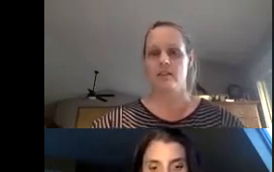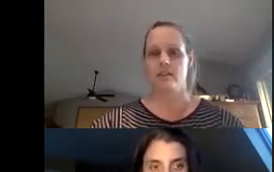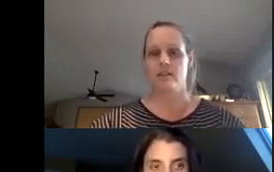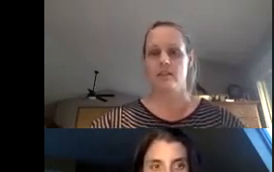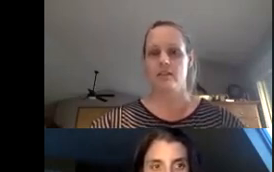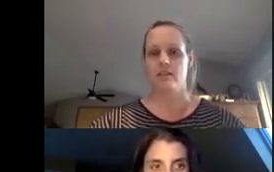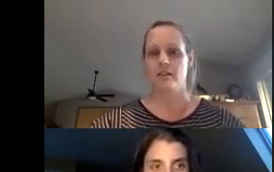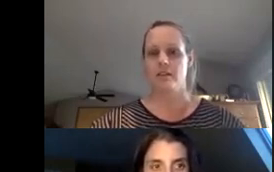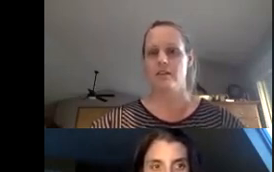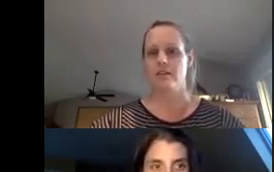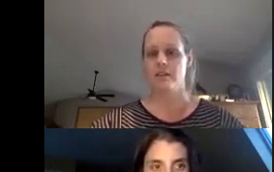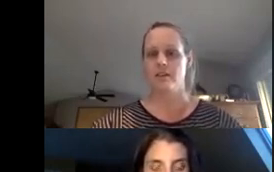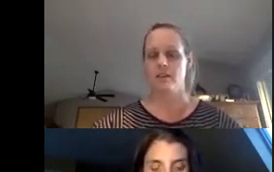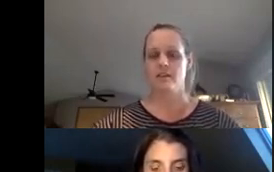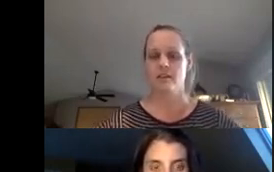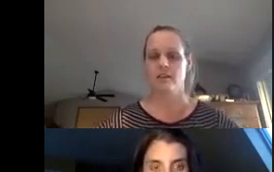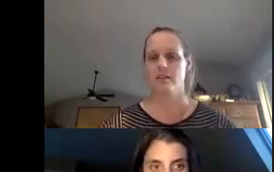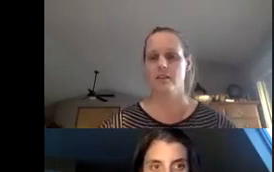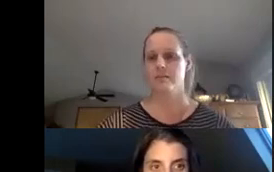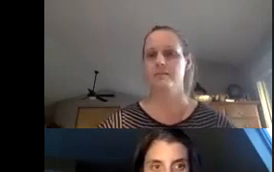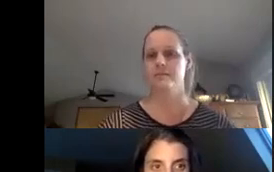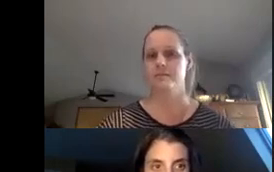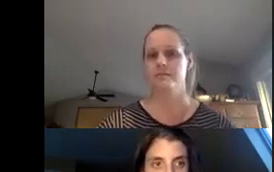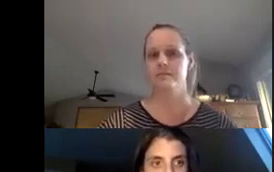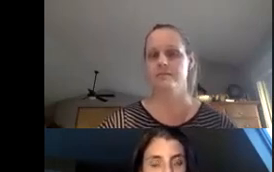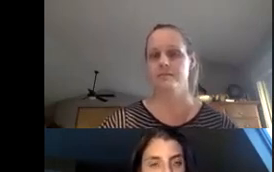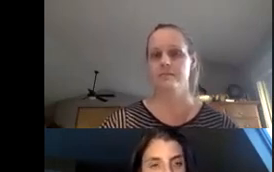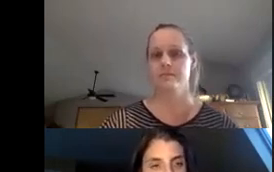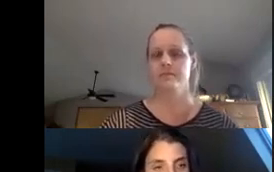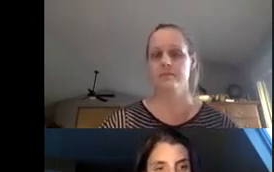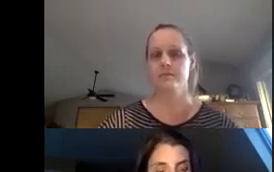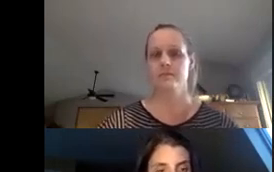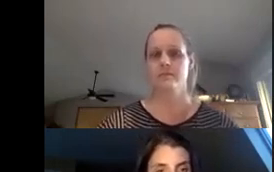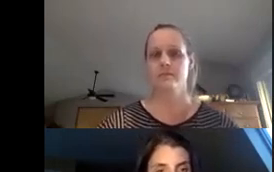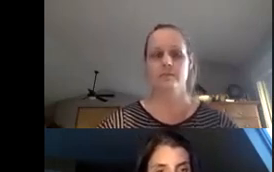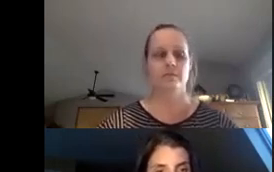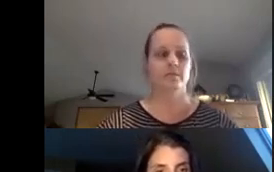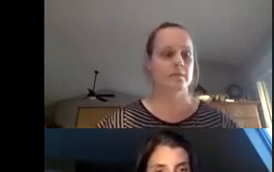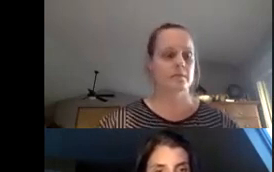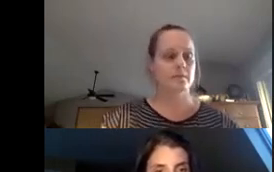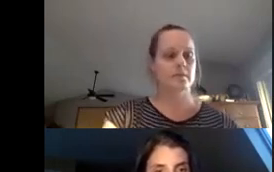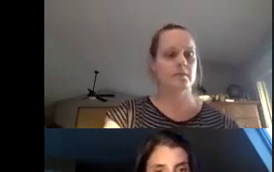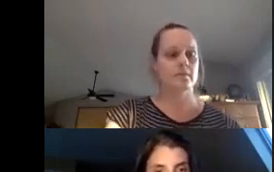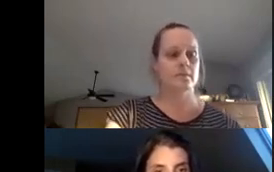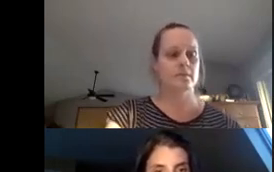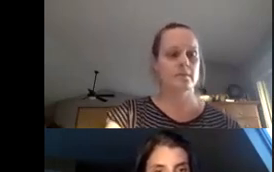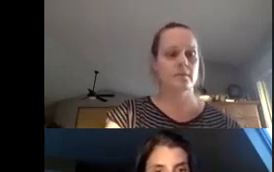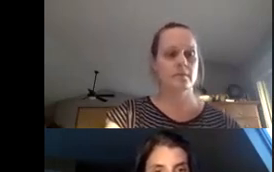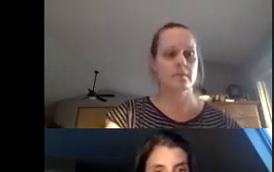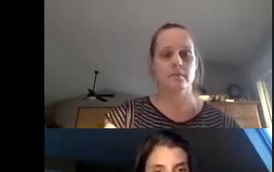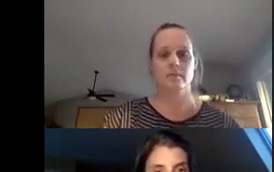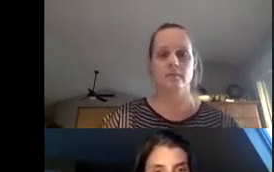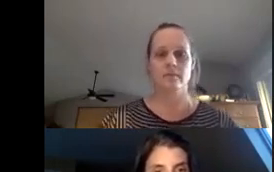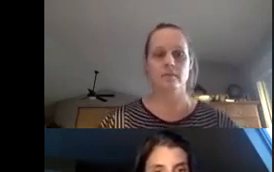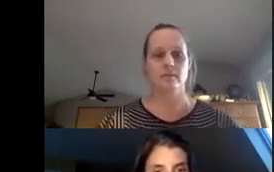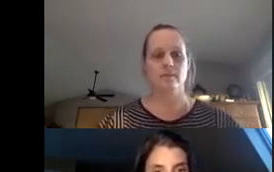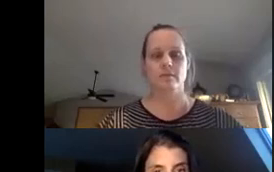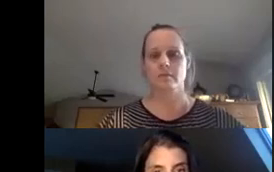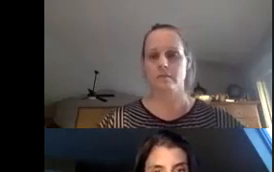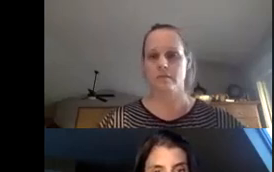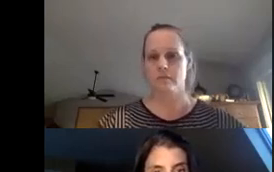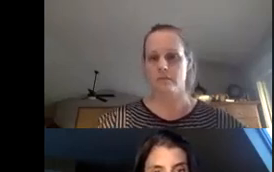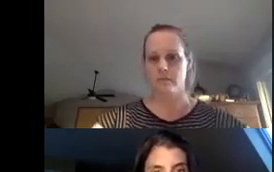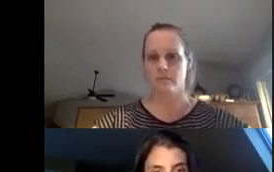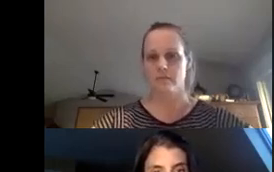Yeah, this is Brina. I would, well, one of the things I wanted to say that I think you'll find interesting is when you train in pediatrics,